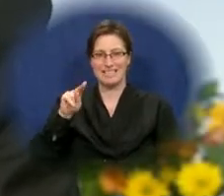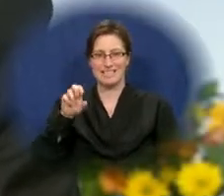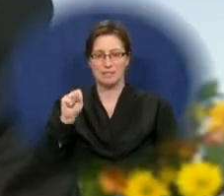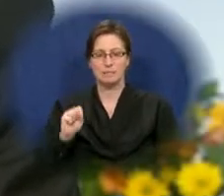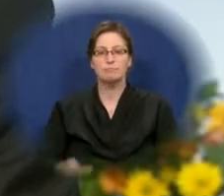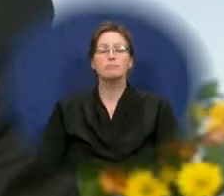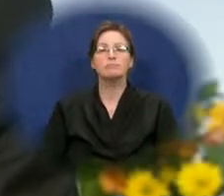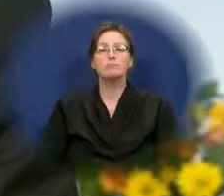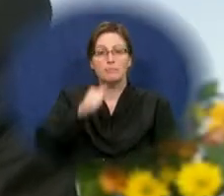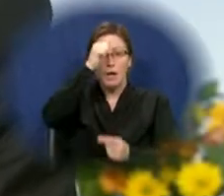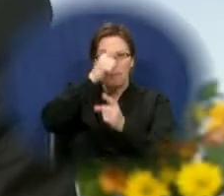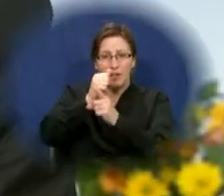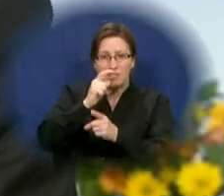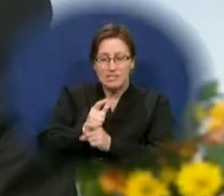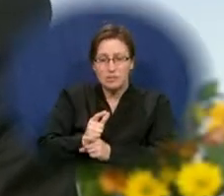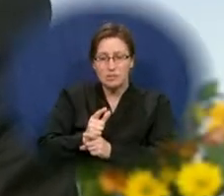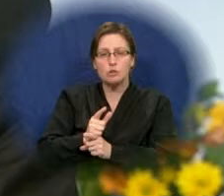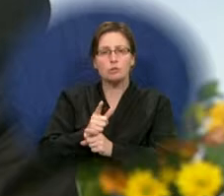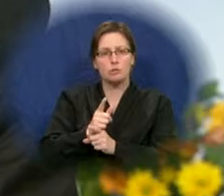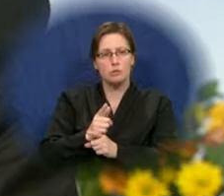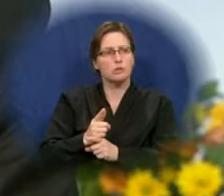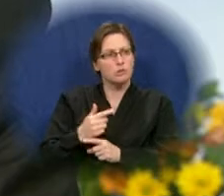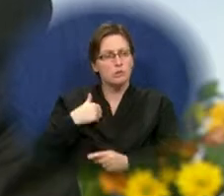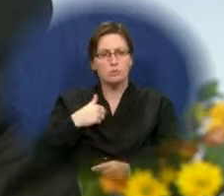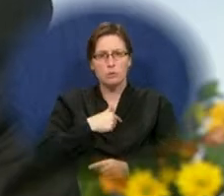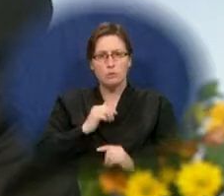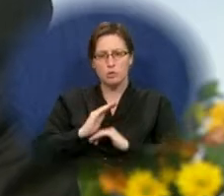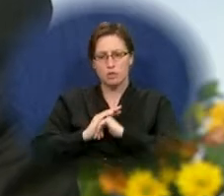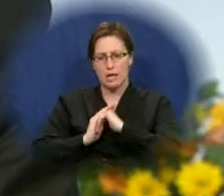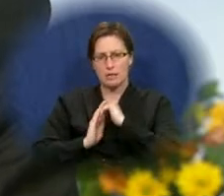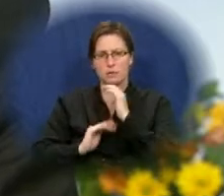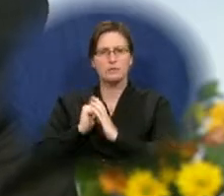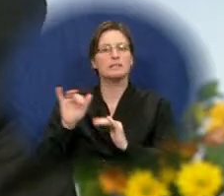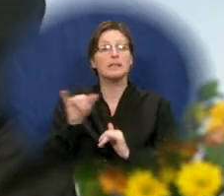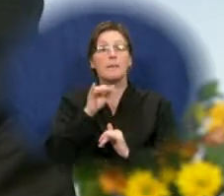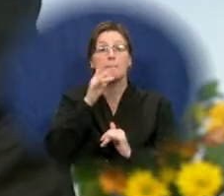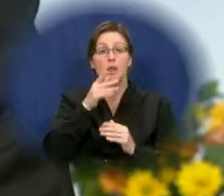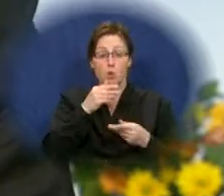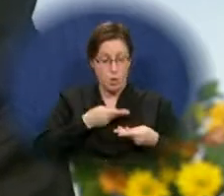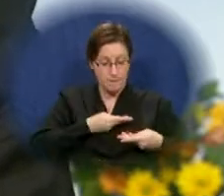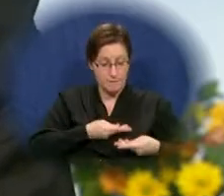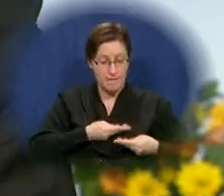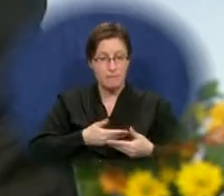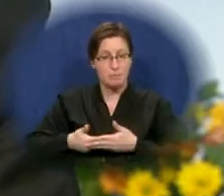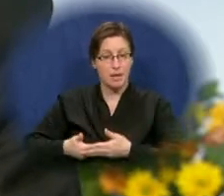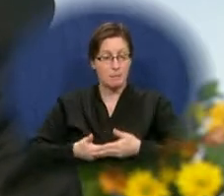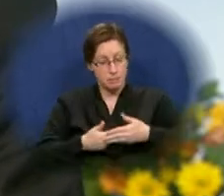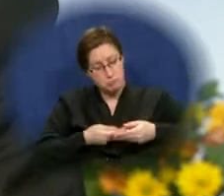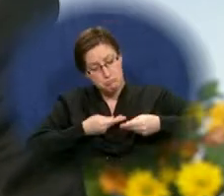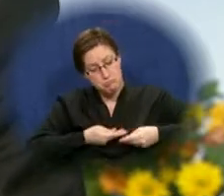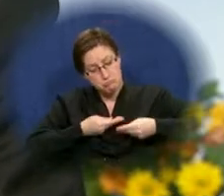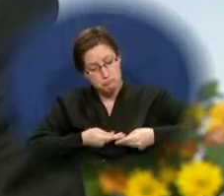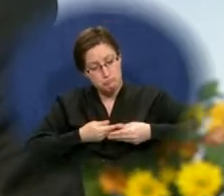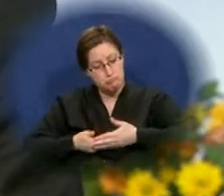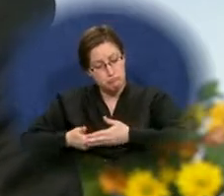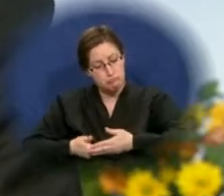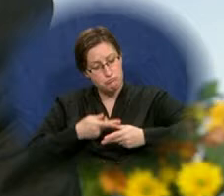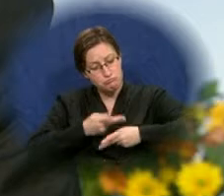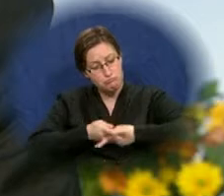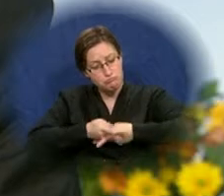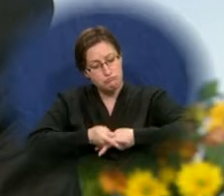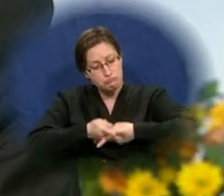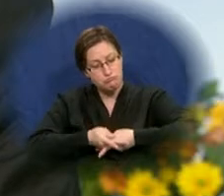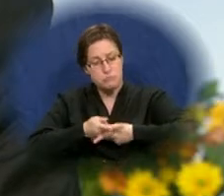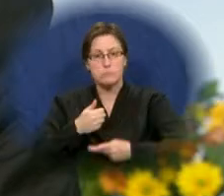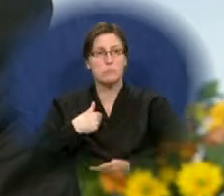sisters, we were gentle among you, as a nursing mother cares for her children. With such